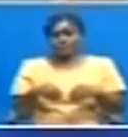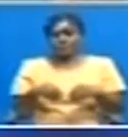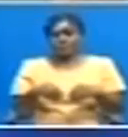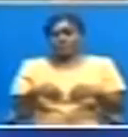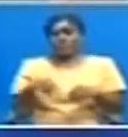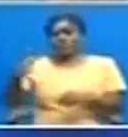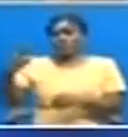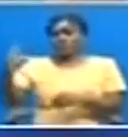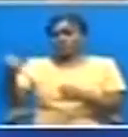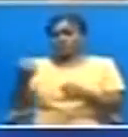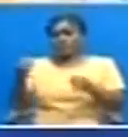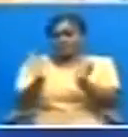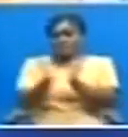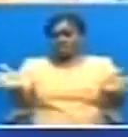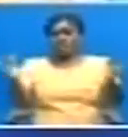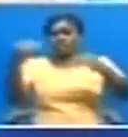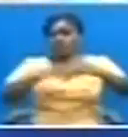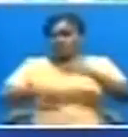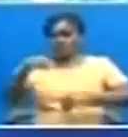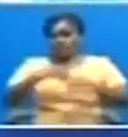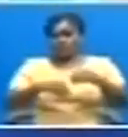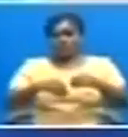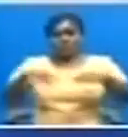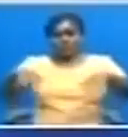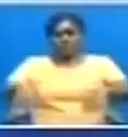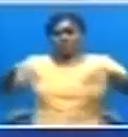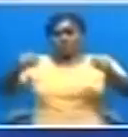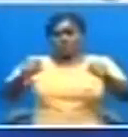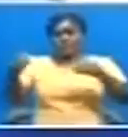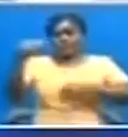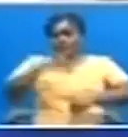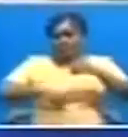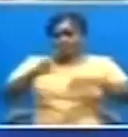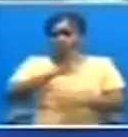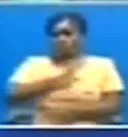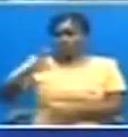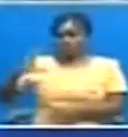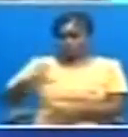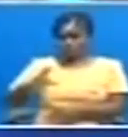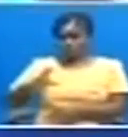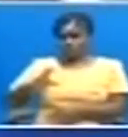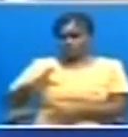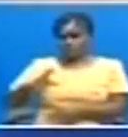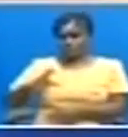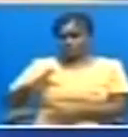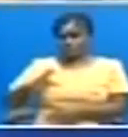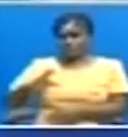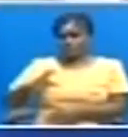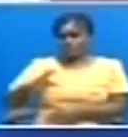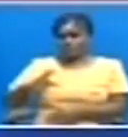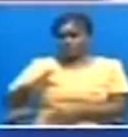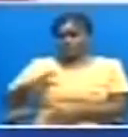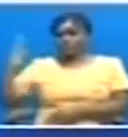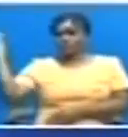the October 25th general election. The chairman of the National Elections Commission, retired Judge Justice Damian Lubuva,